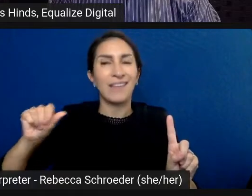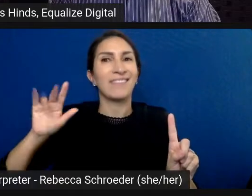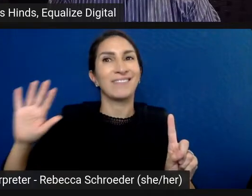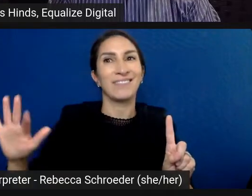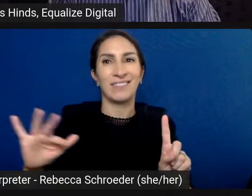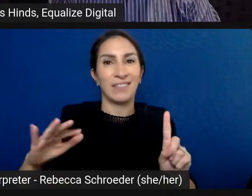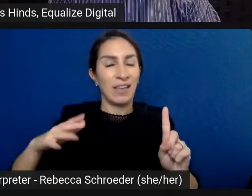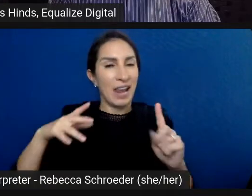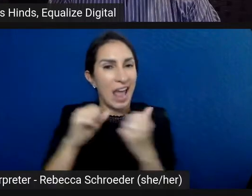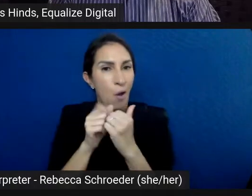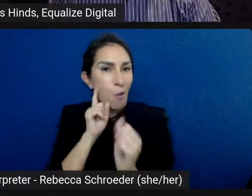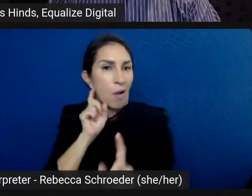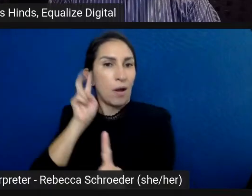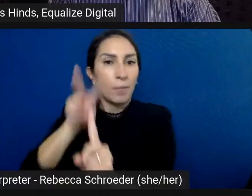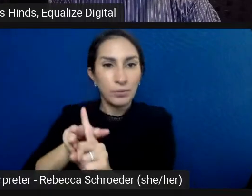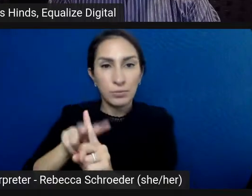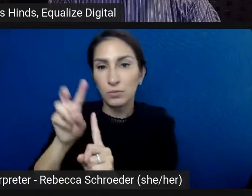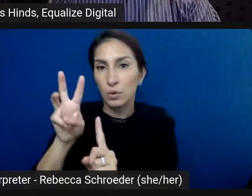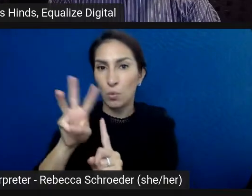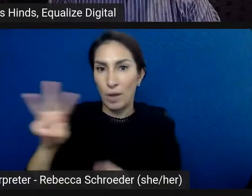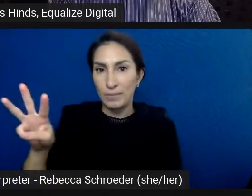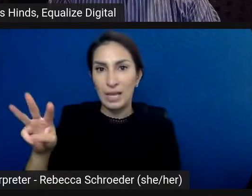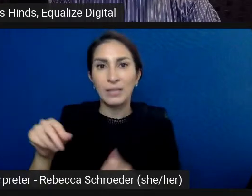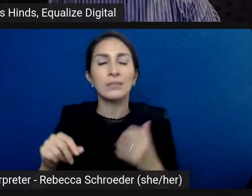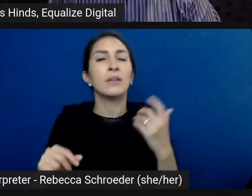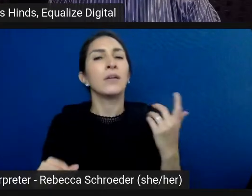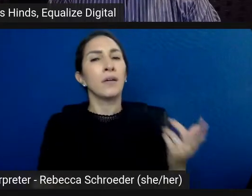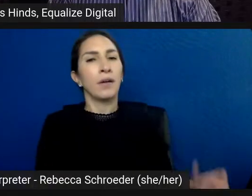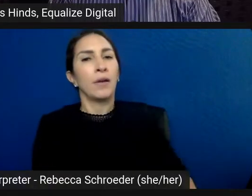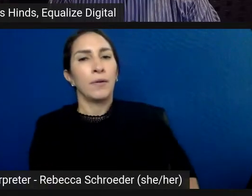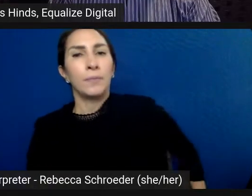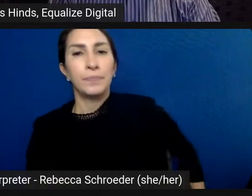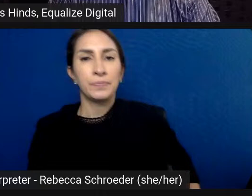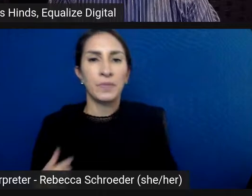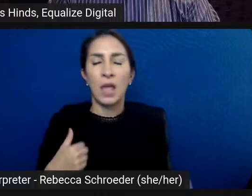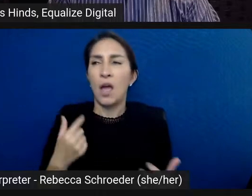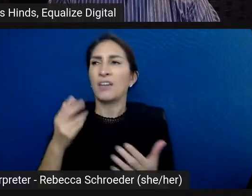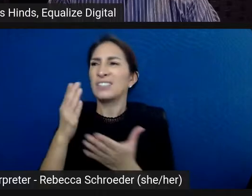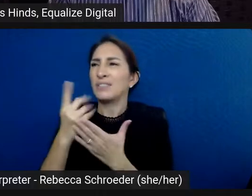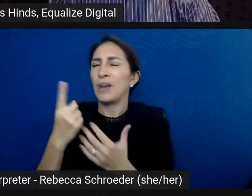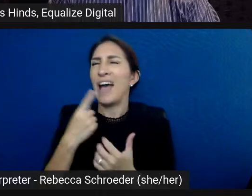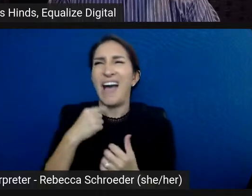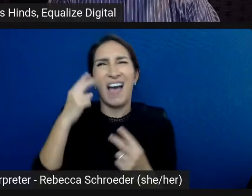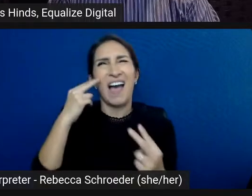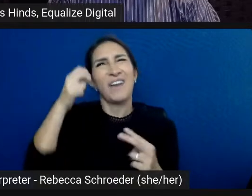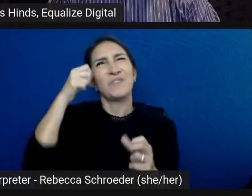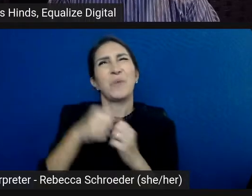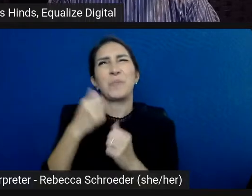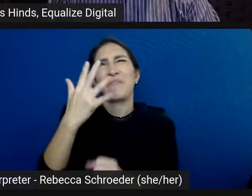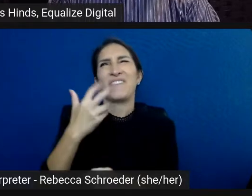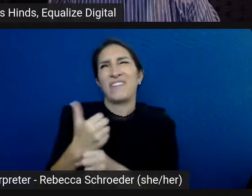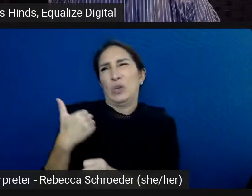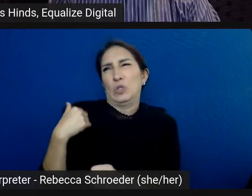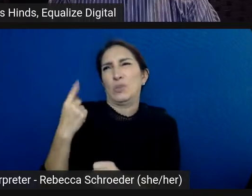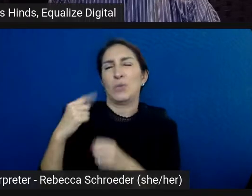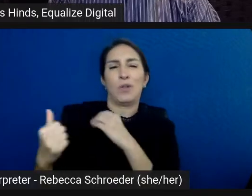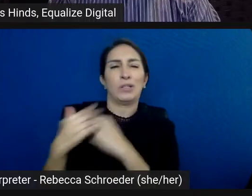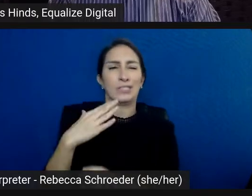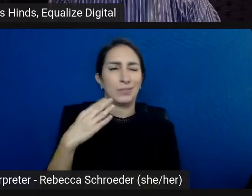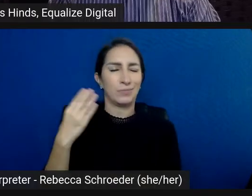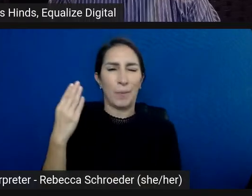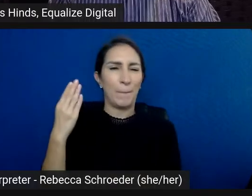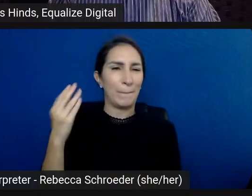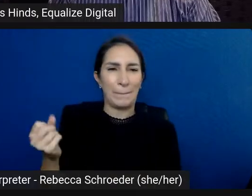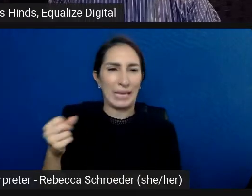think that context where like, oh, I remember 5 years ago, I got this kind of BS letter from somebody, like that actually